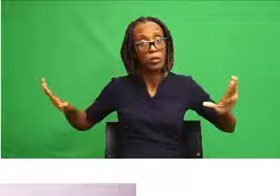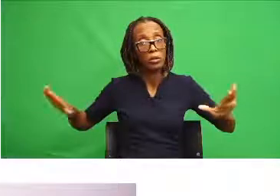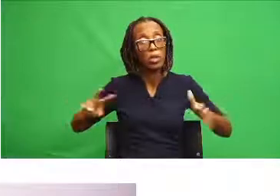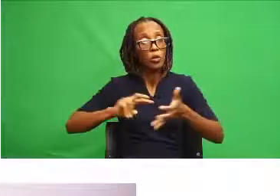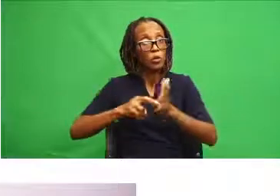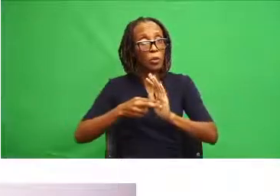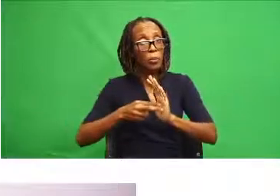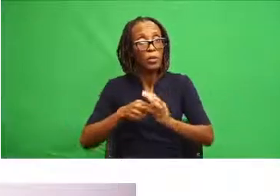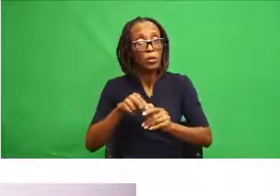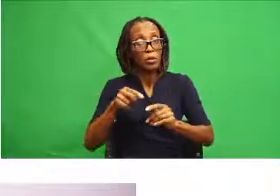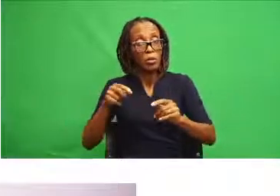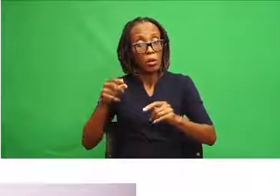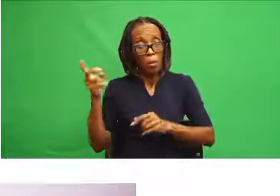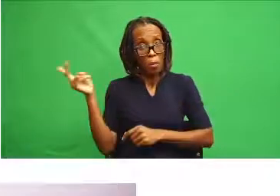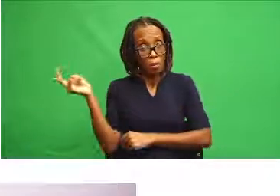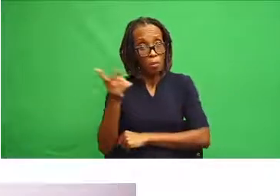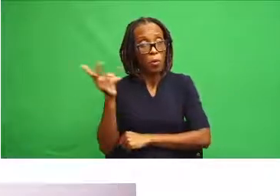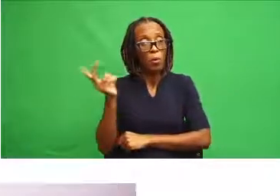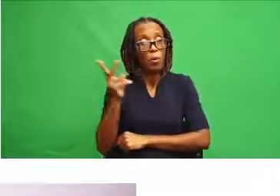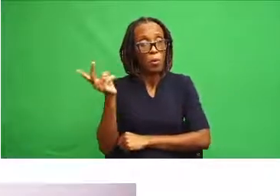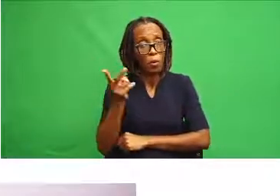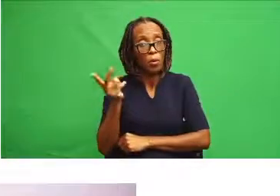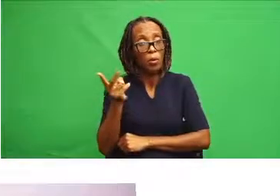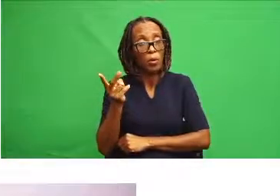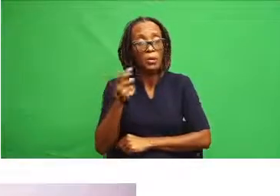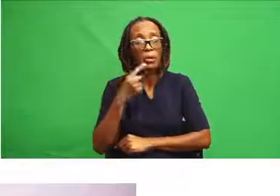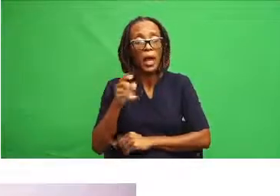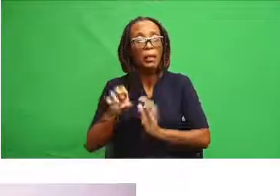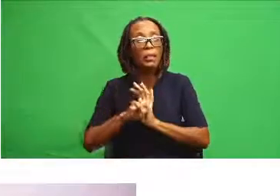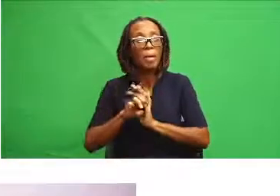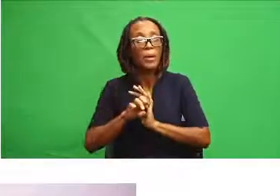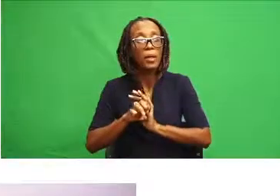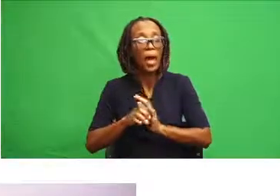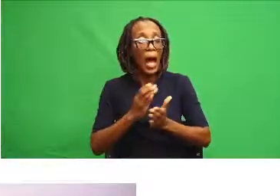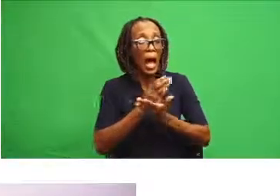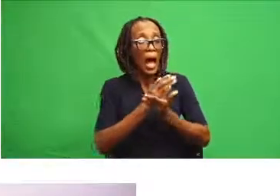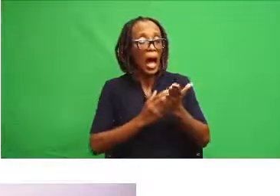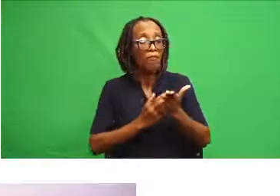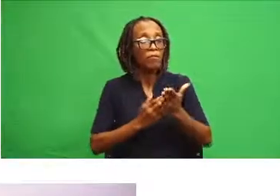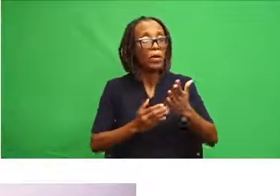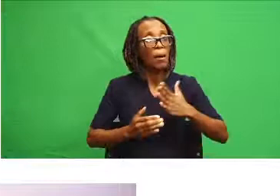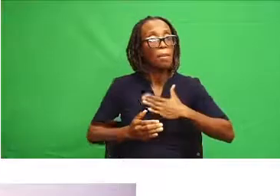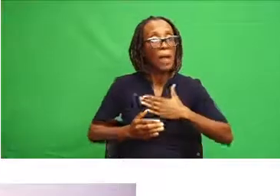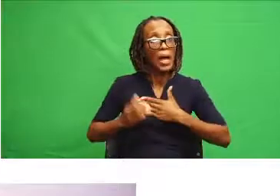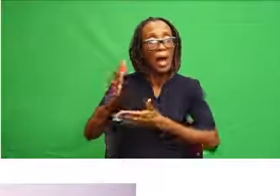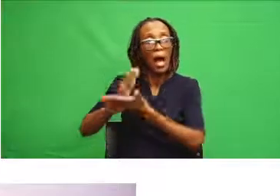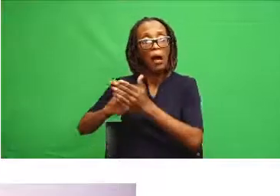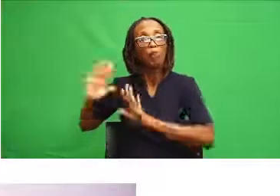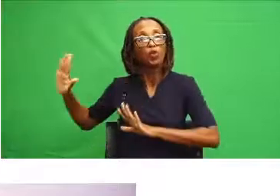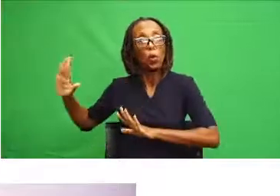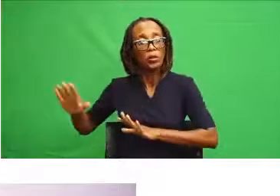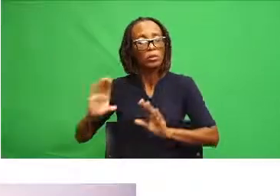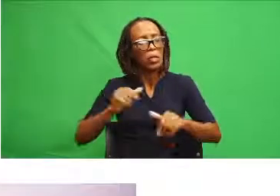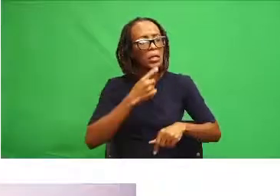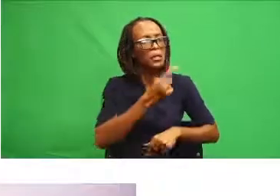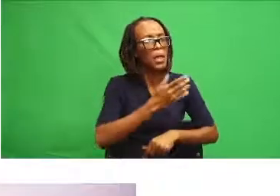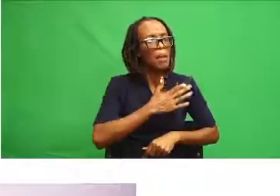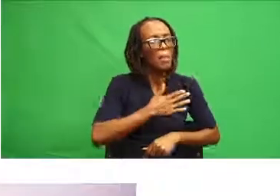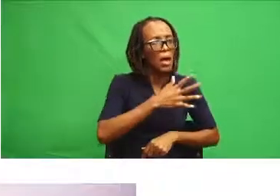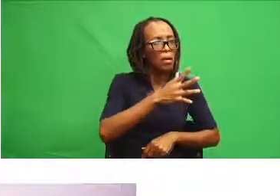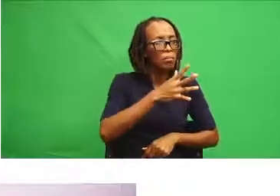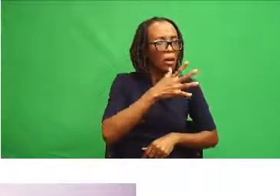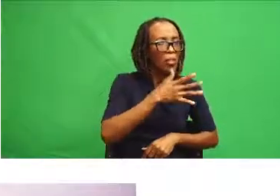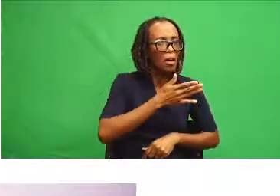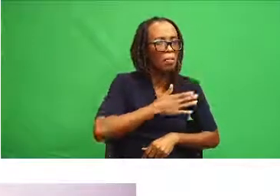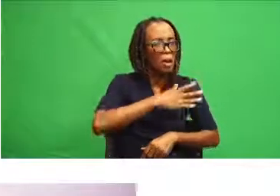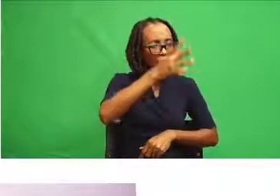other persons are entitled to say who must inherit your portion. Yeah? But it cannot speak to